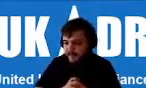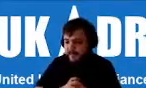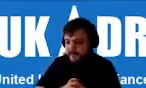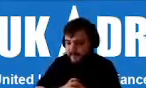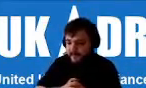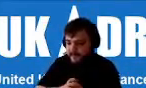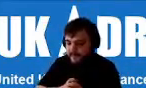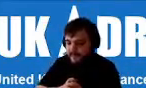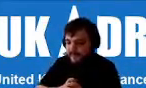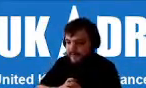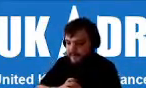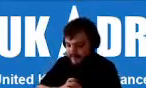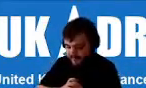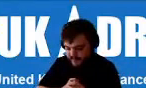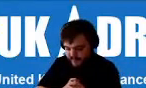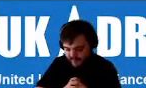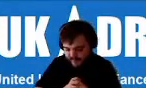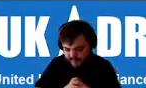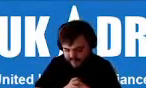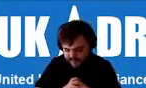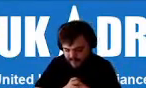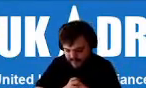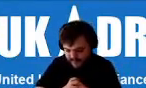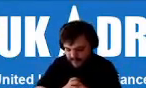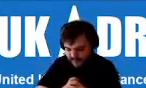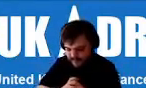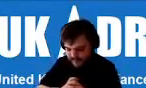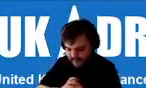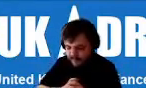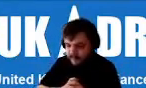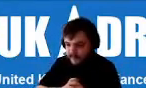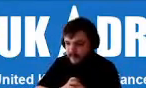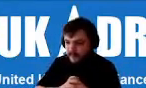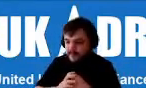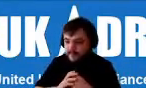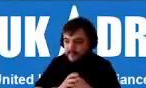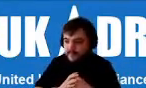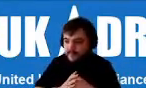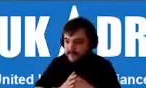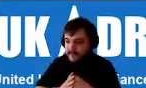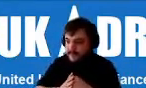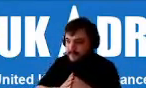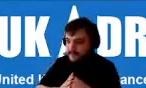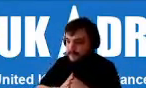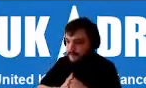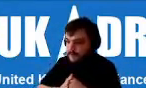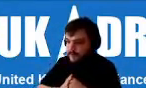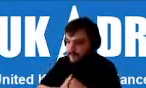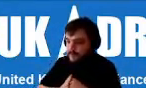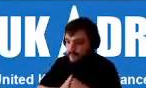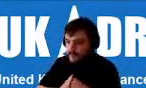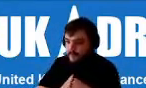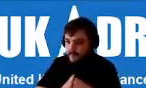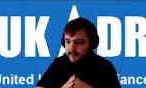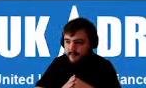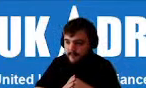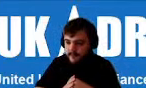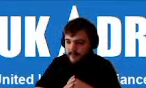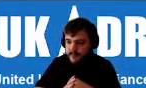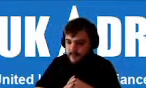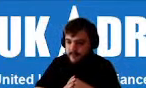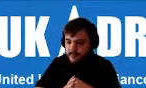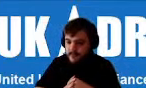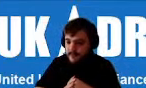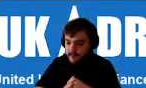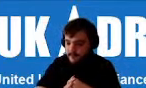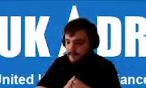lure that got them into the classroom. Our great fear was that we were preaching to the converted, getting those